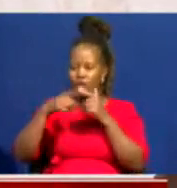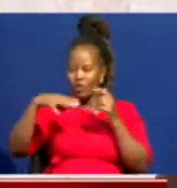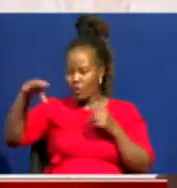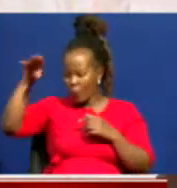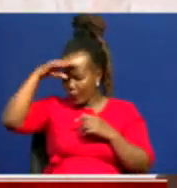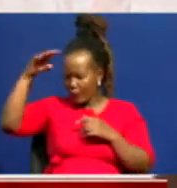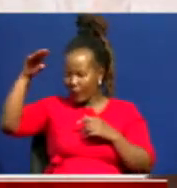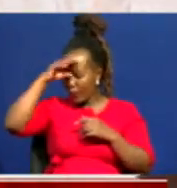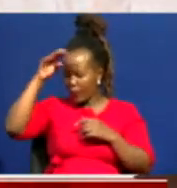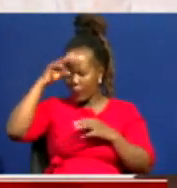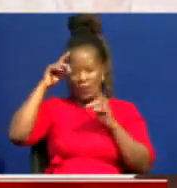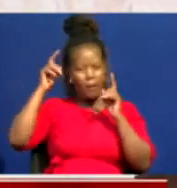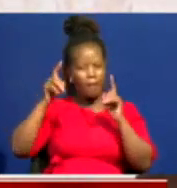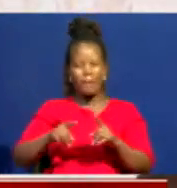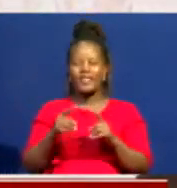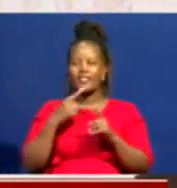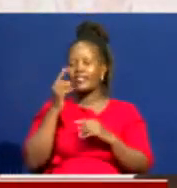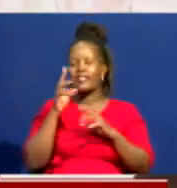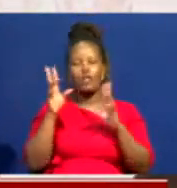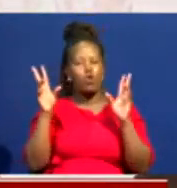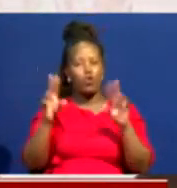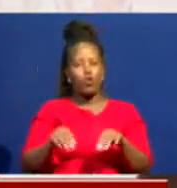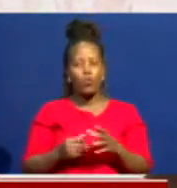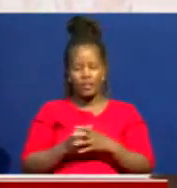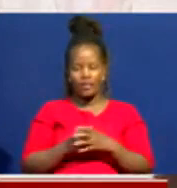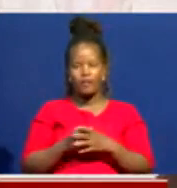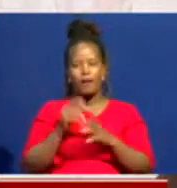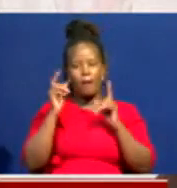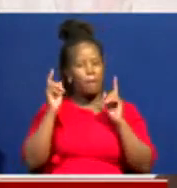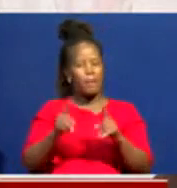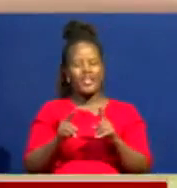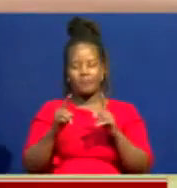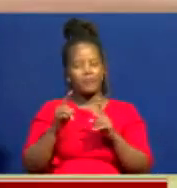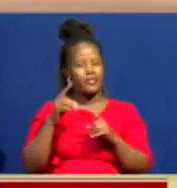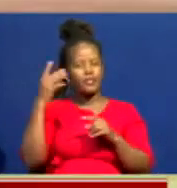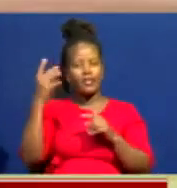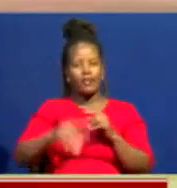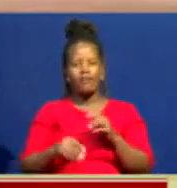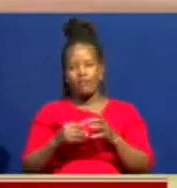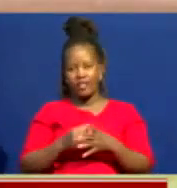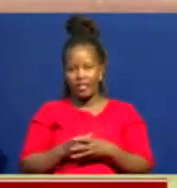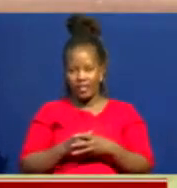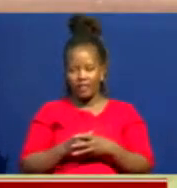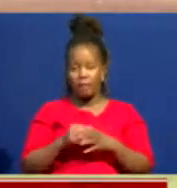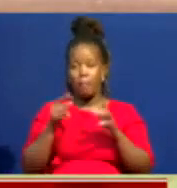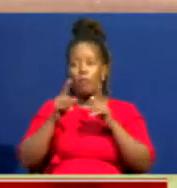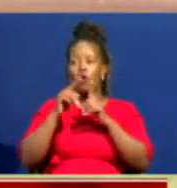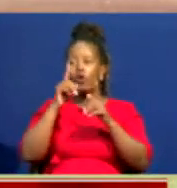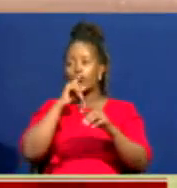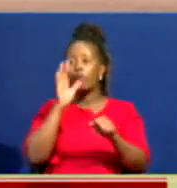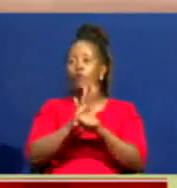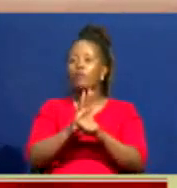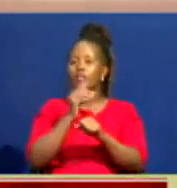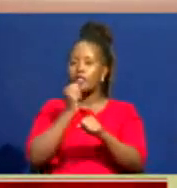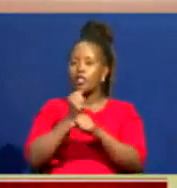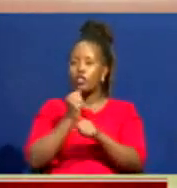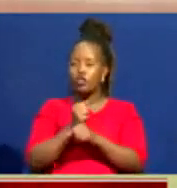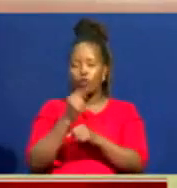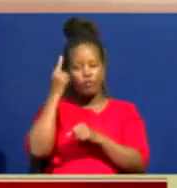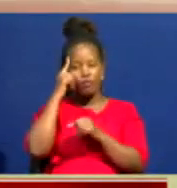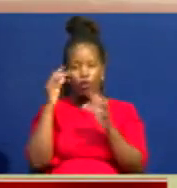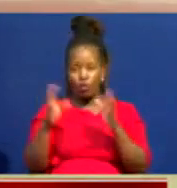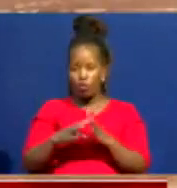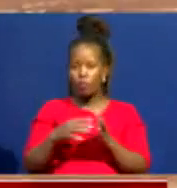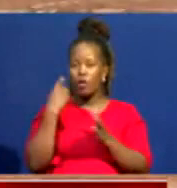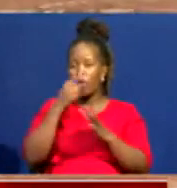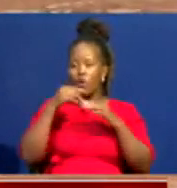say no to drugs. It must be defeated. Pastor Dorcas promised employment for those who successfully complete